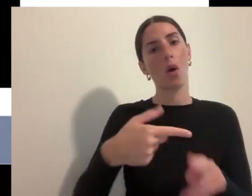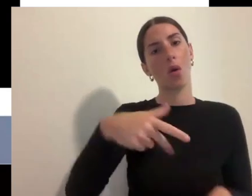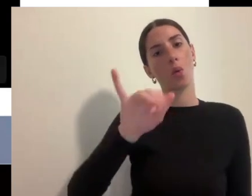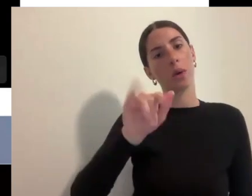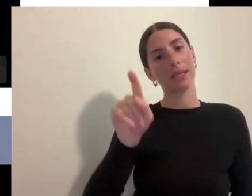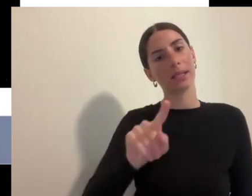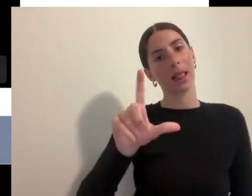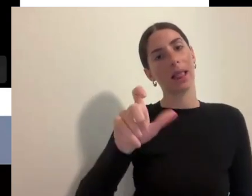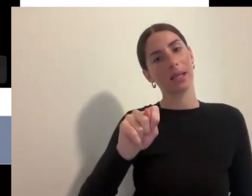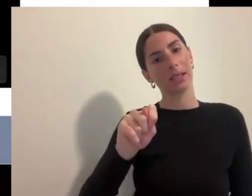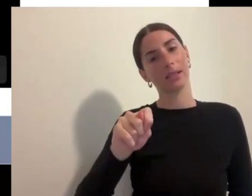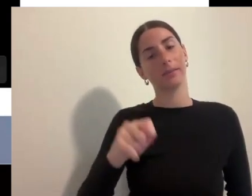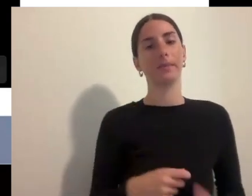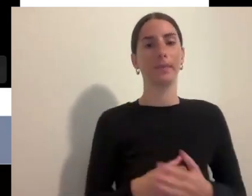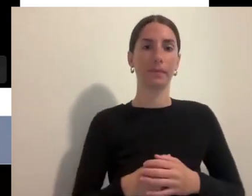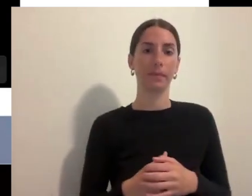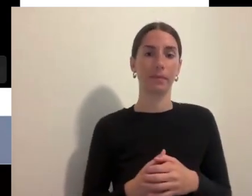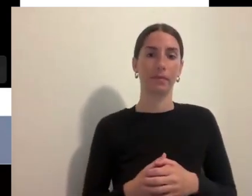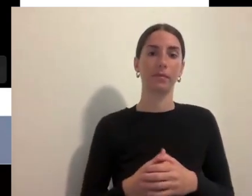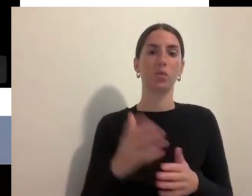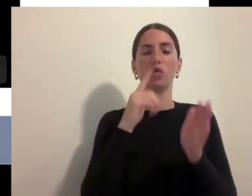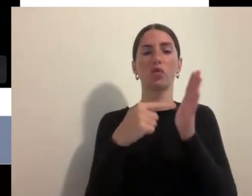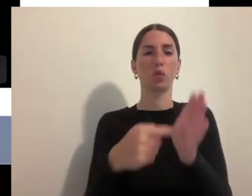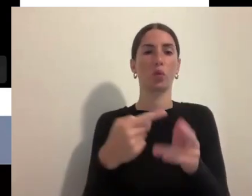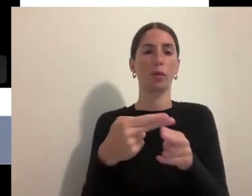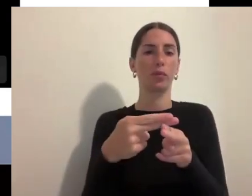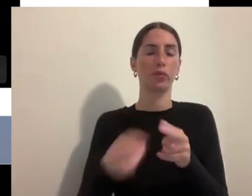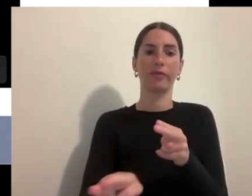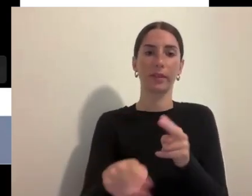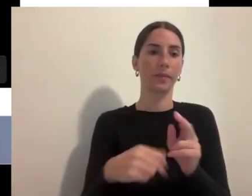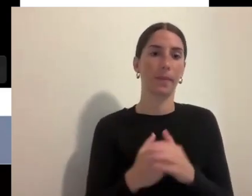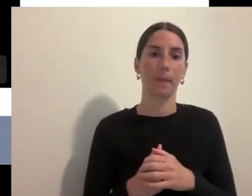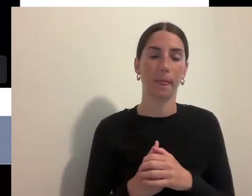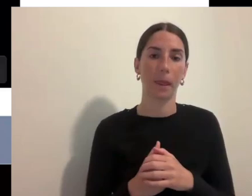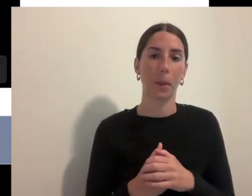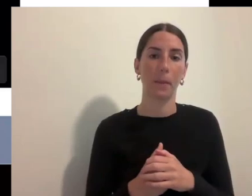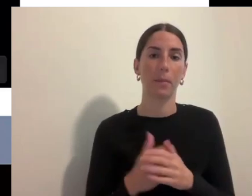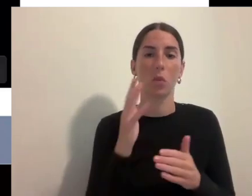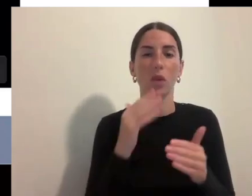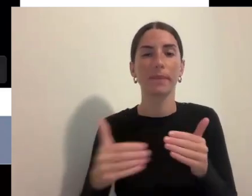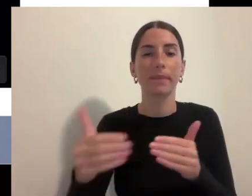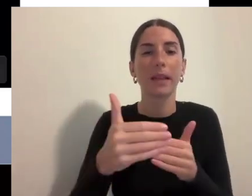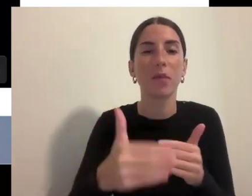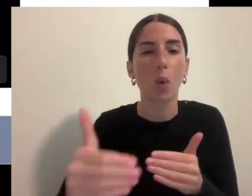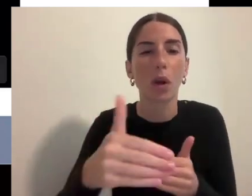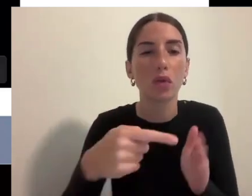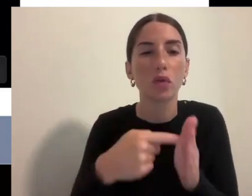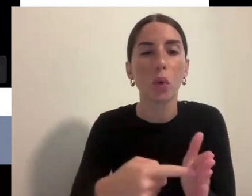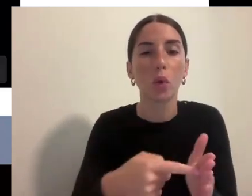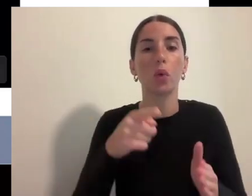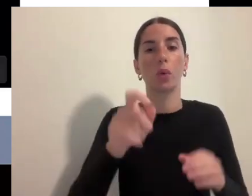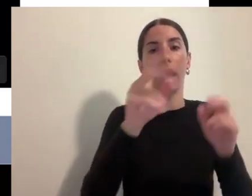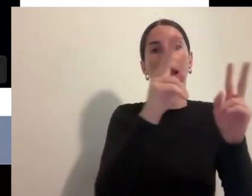Quizlet. And Quizlet, I will just show you very briefly. I'm just going to fast forward here. You import the terms